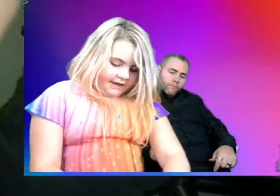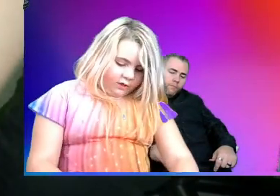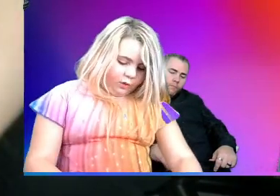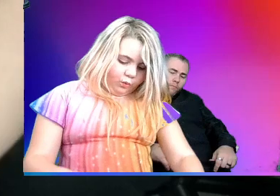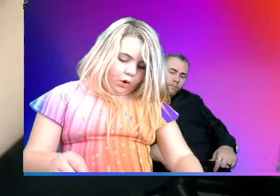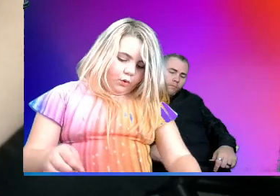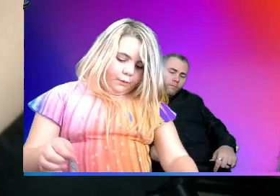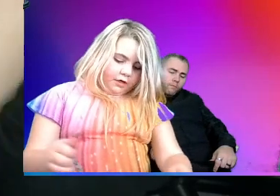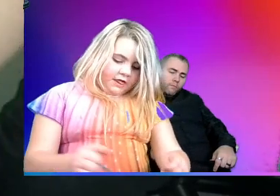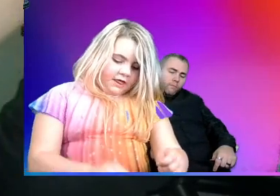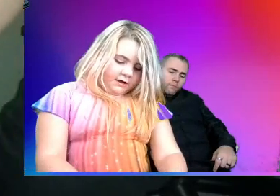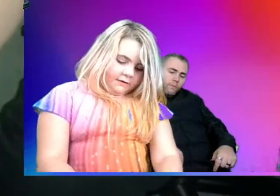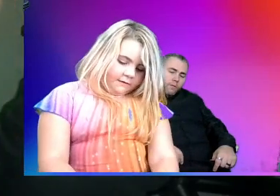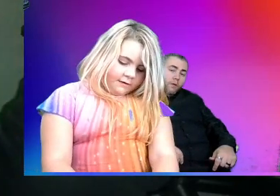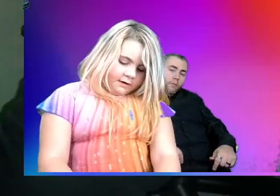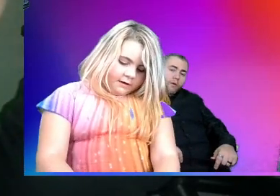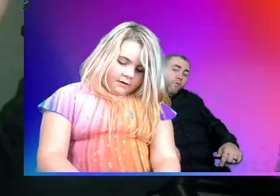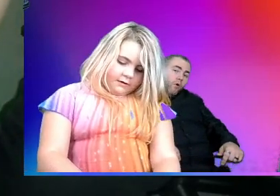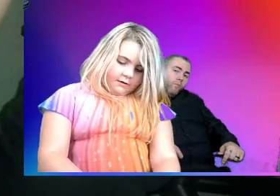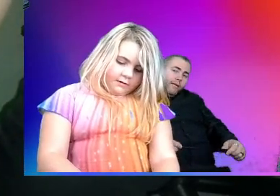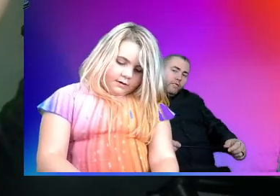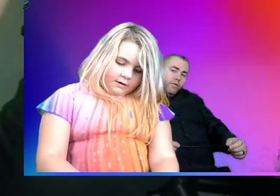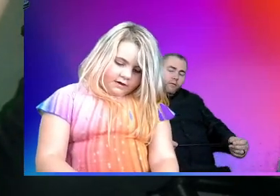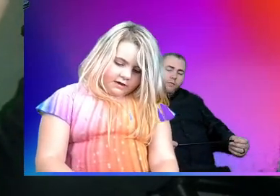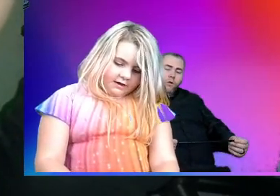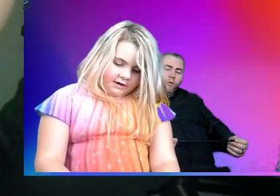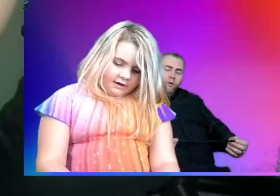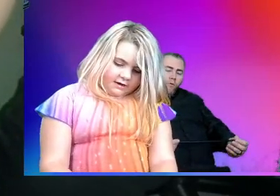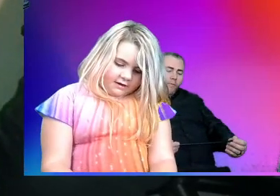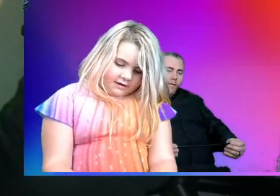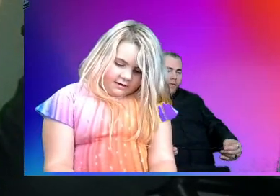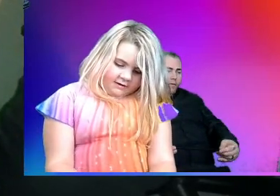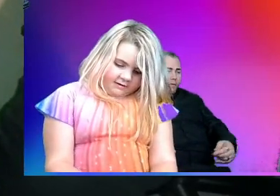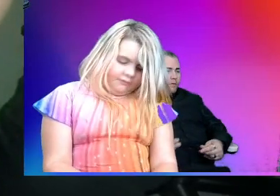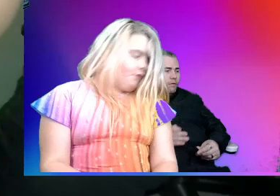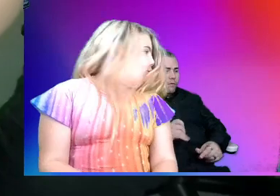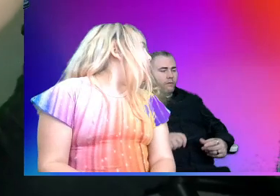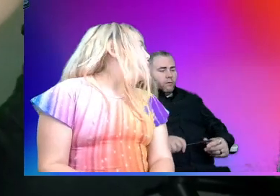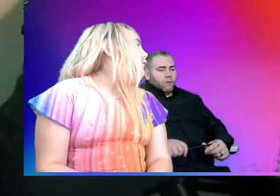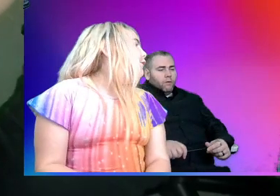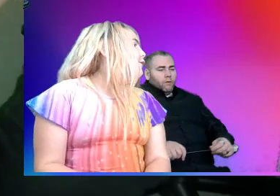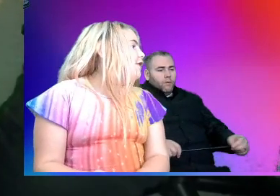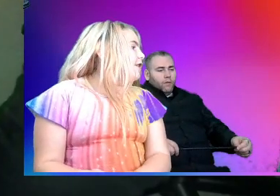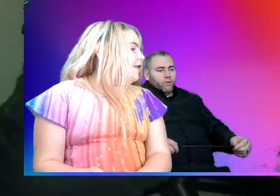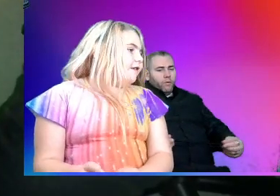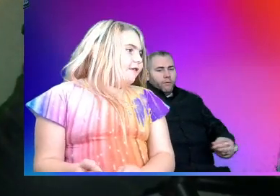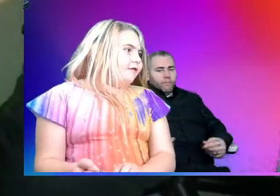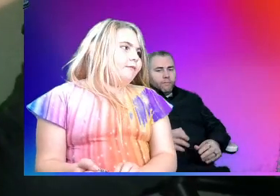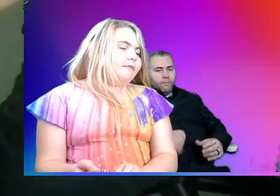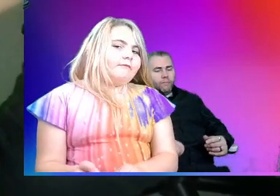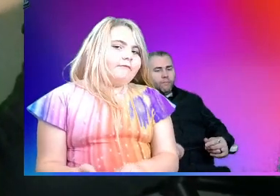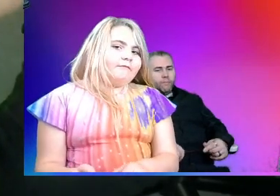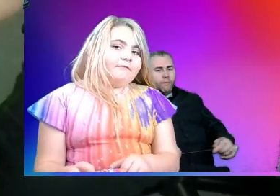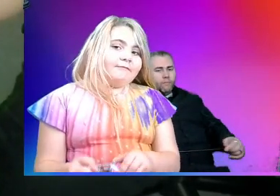have these ropes. A little bit of rope magic. Do you know any rope magic? No. No? You want to learn